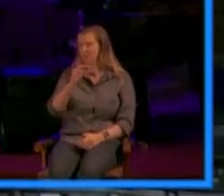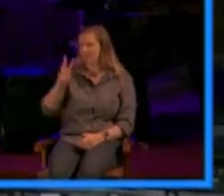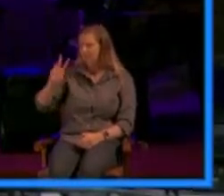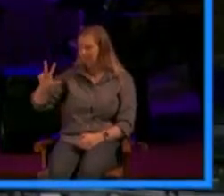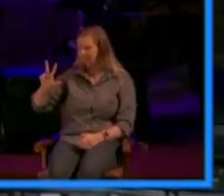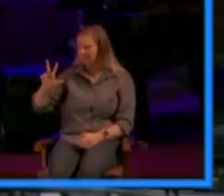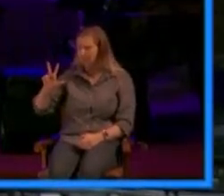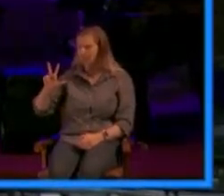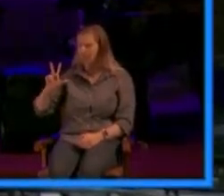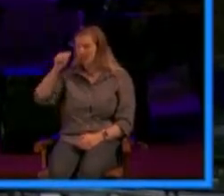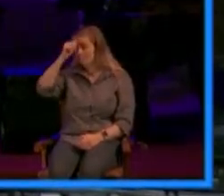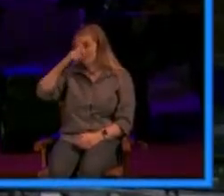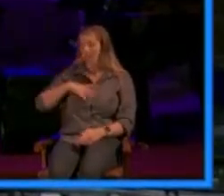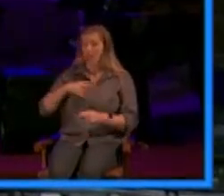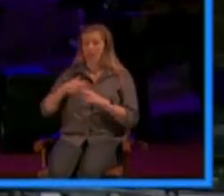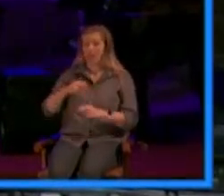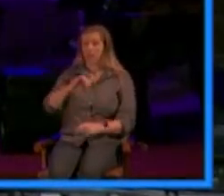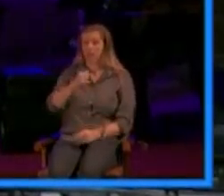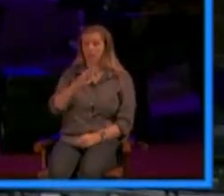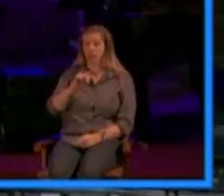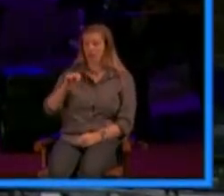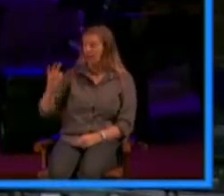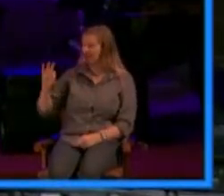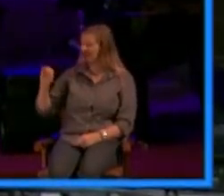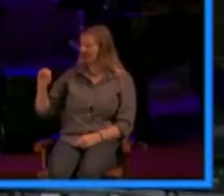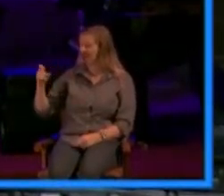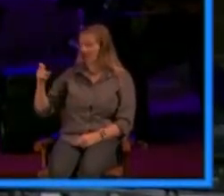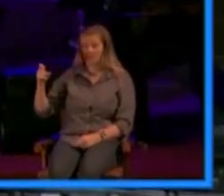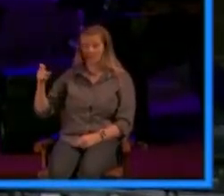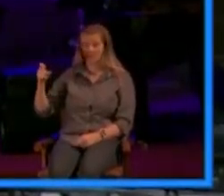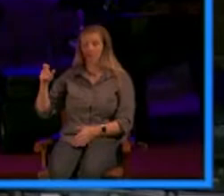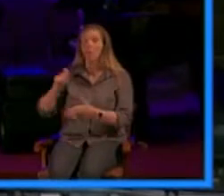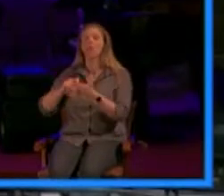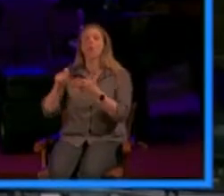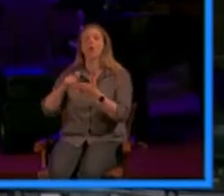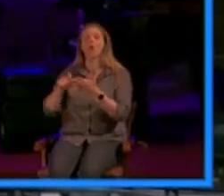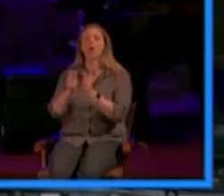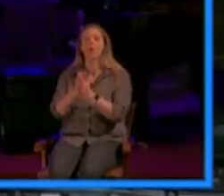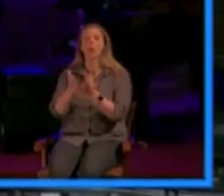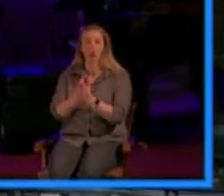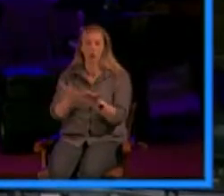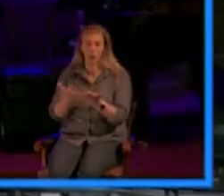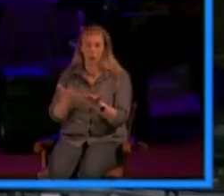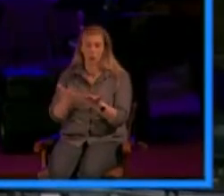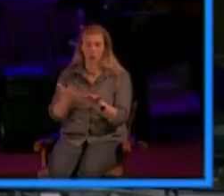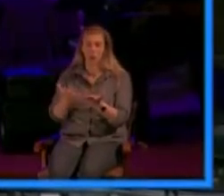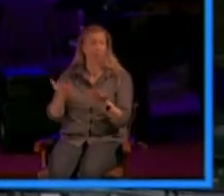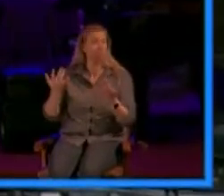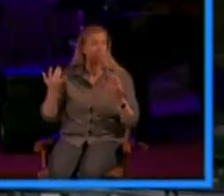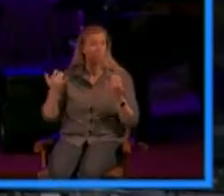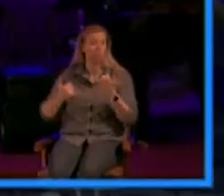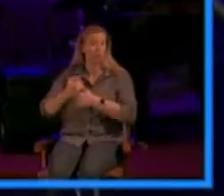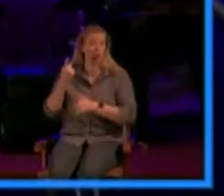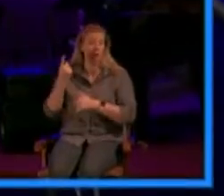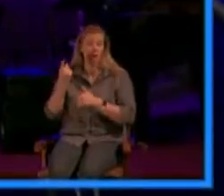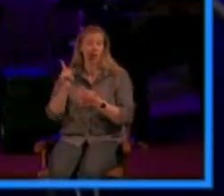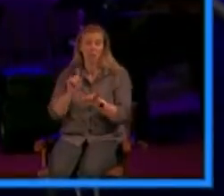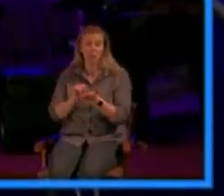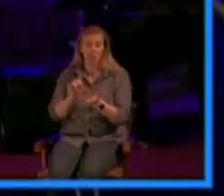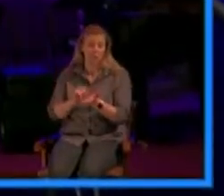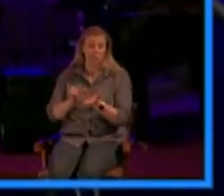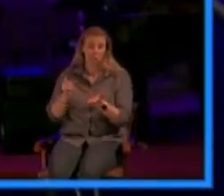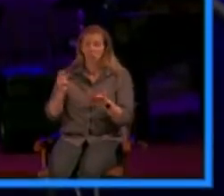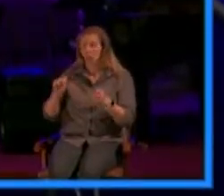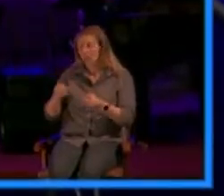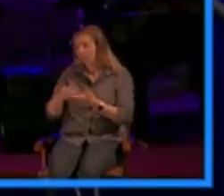that amazingly is still in publication today. You can go on Amazon. You can Google it and find out more about it, but